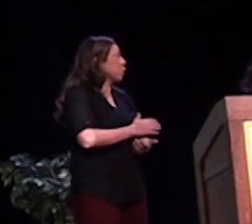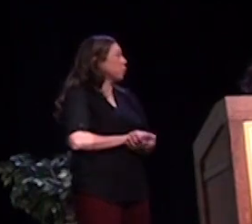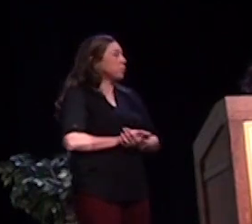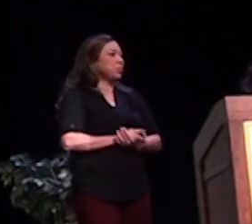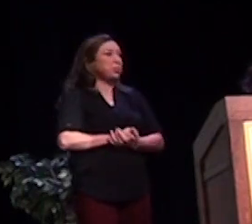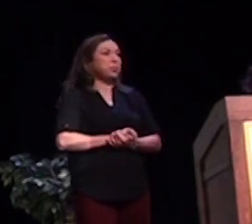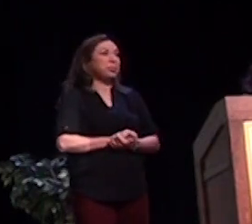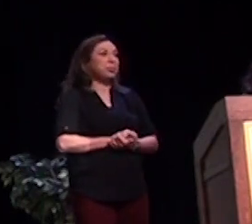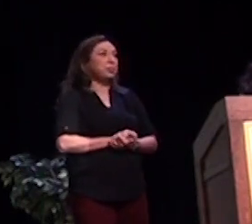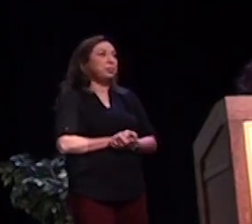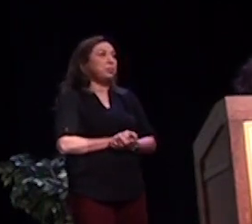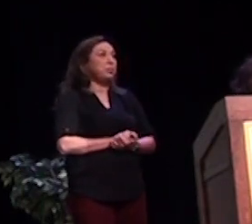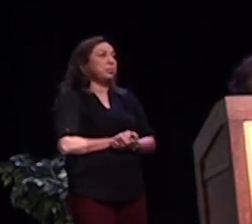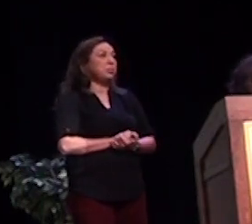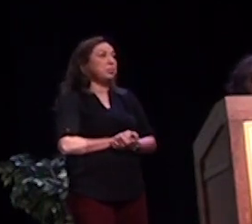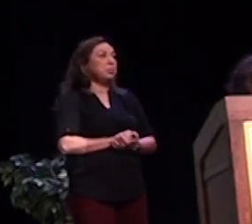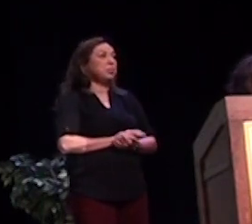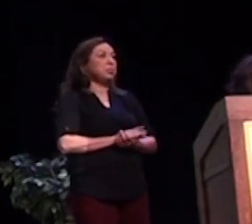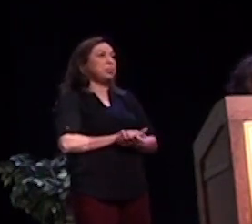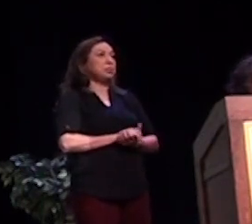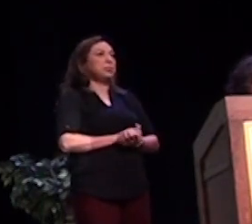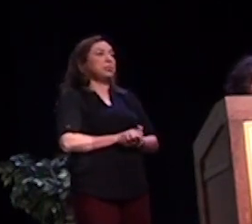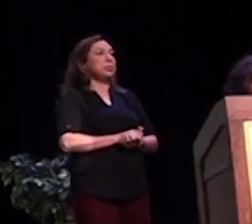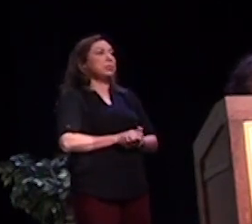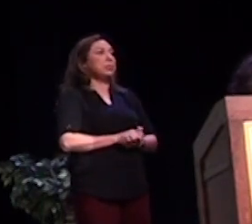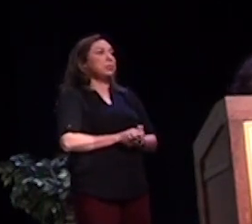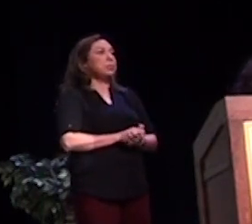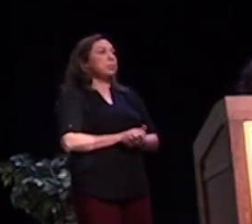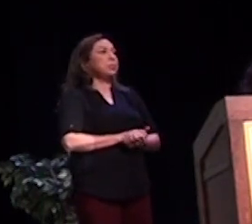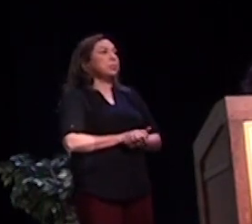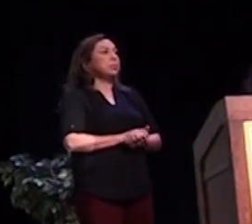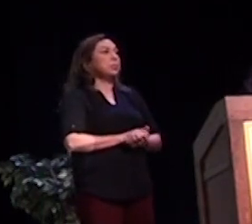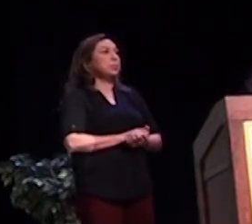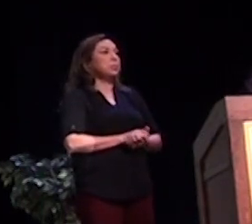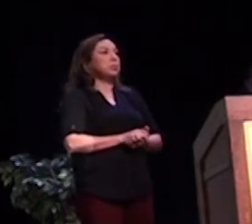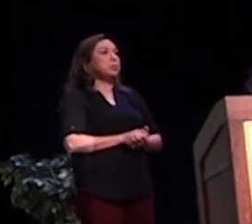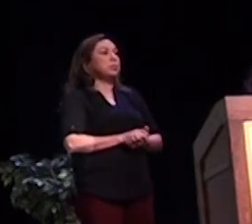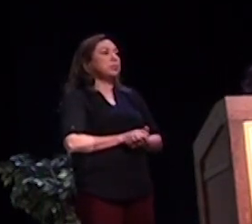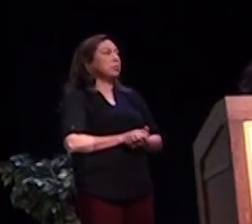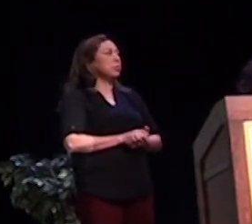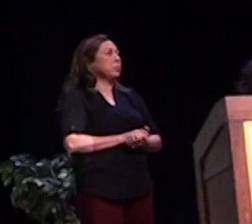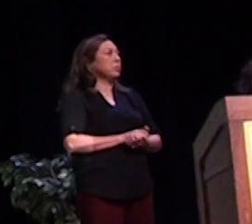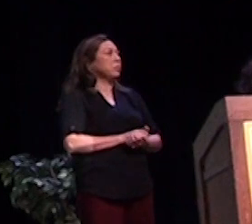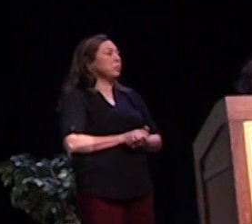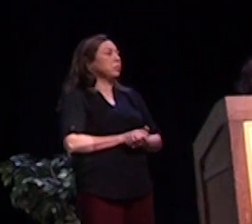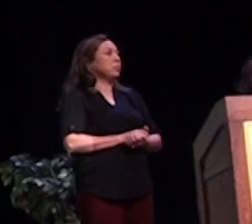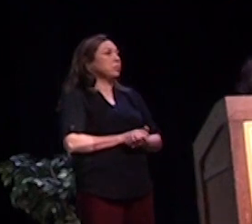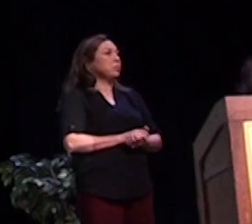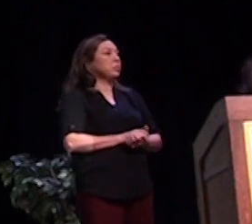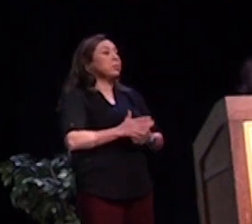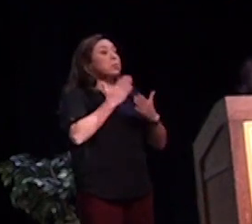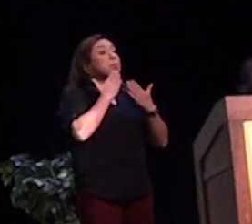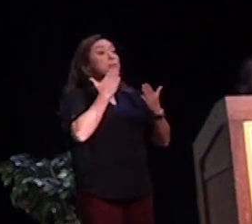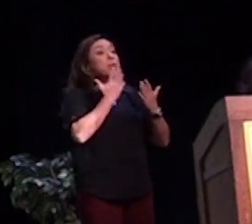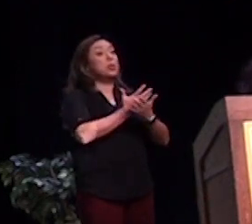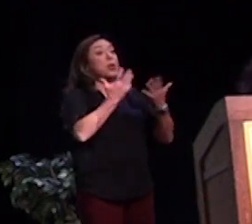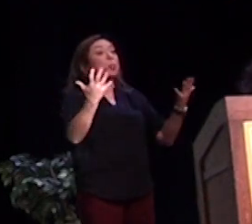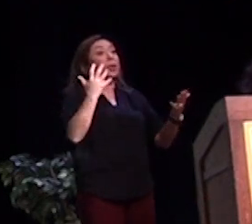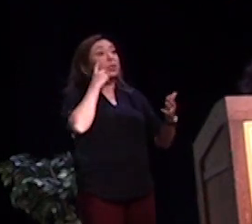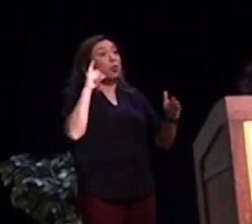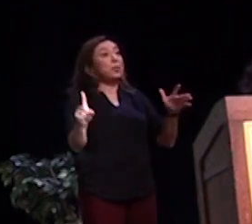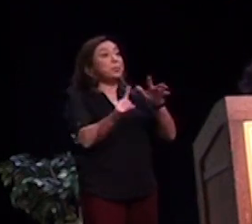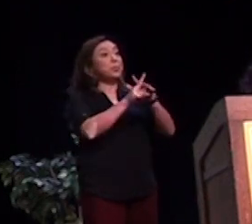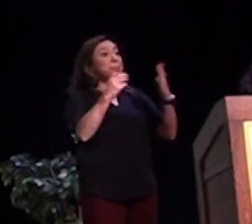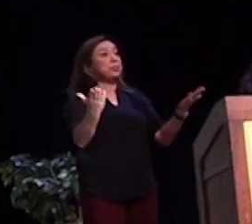para el Departamento de Servicios Vecinales y de Vivienda con la Ciudad de San Antonio. Thank you so much for being